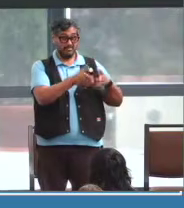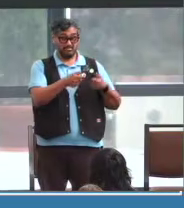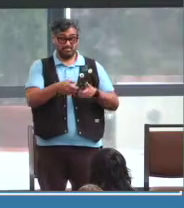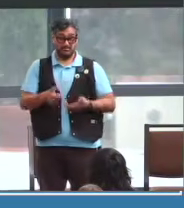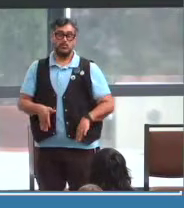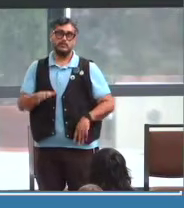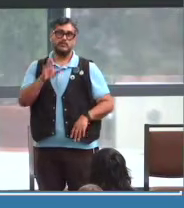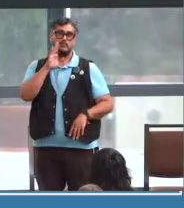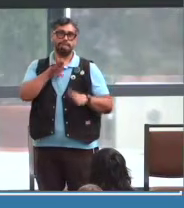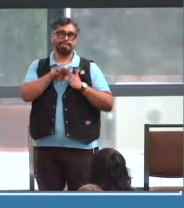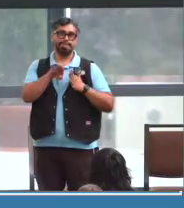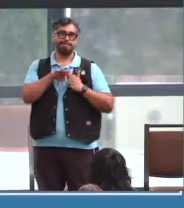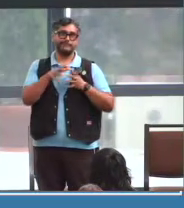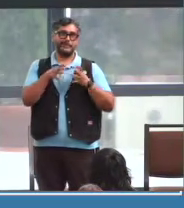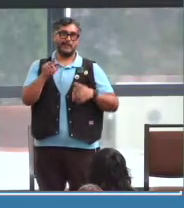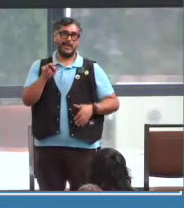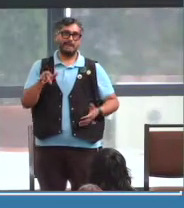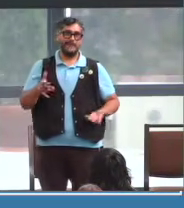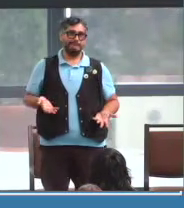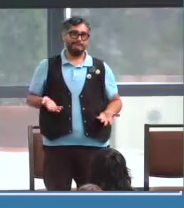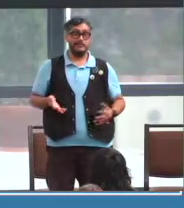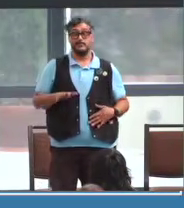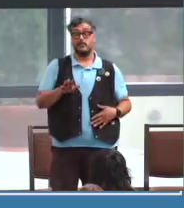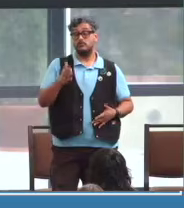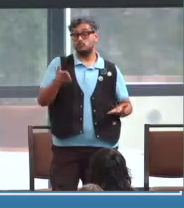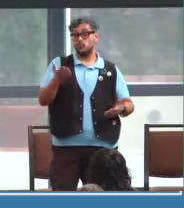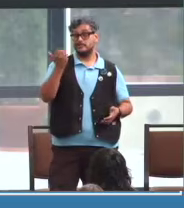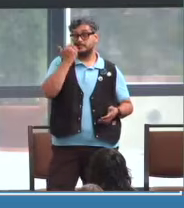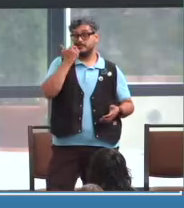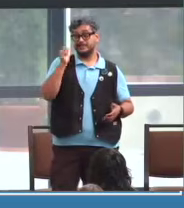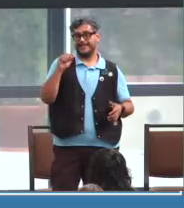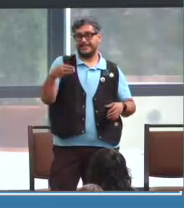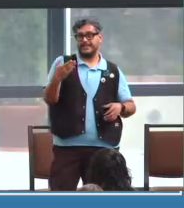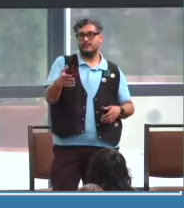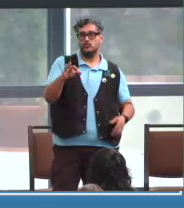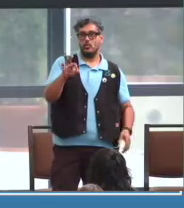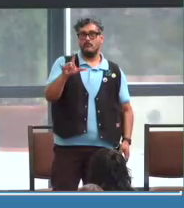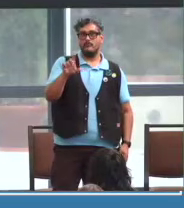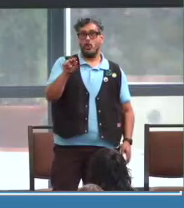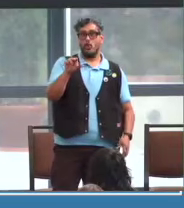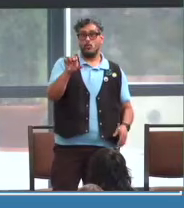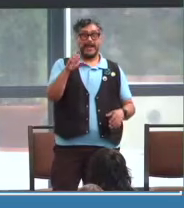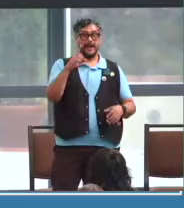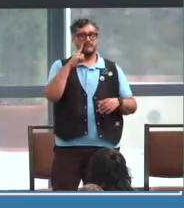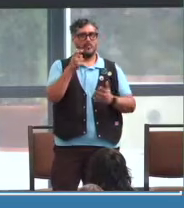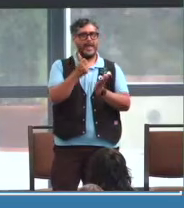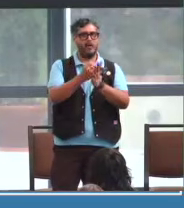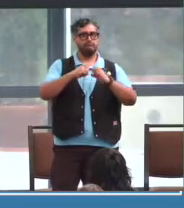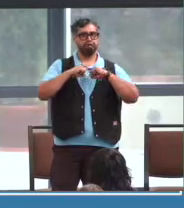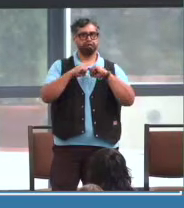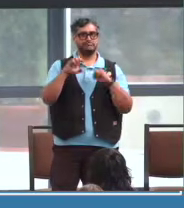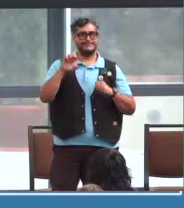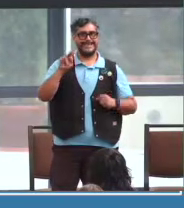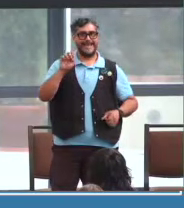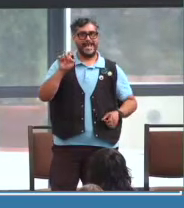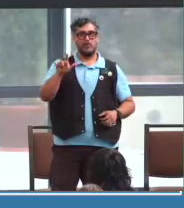than the therapies we already discussed, your dentist might prescribe you a prescription grade fluoride to help protect the enamel. We definitely